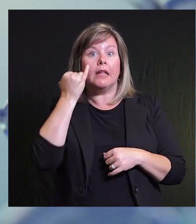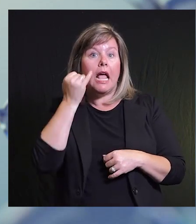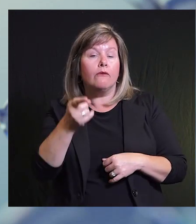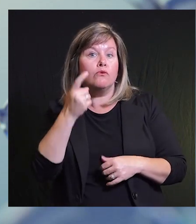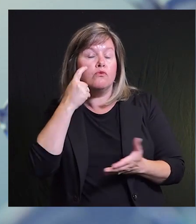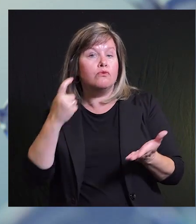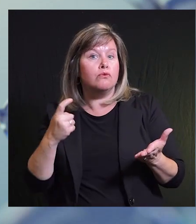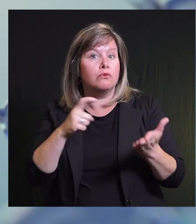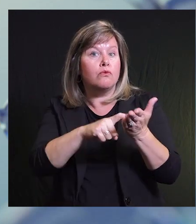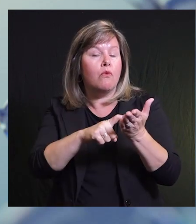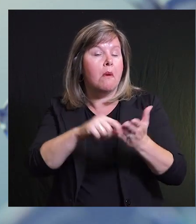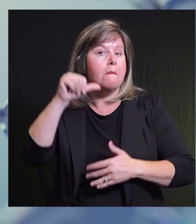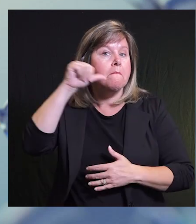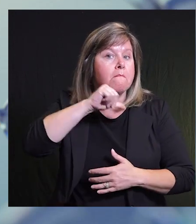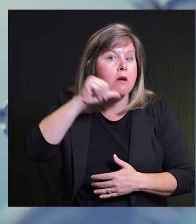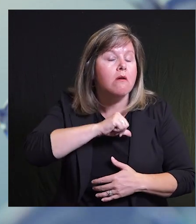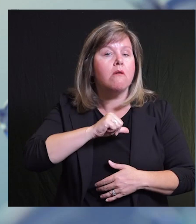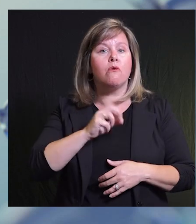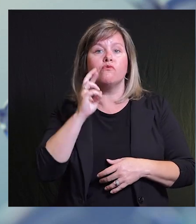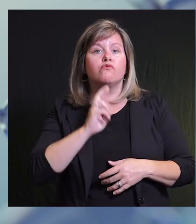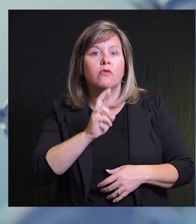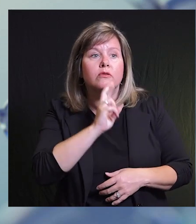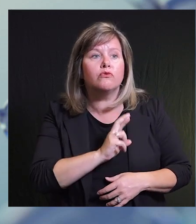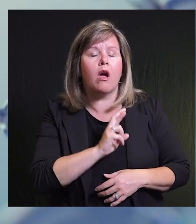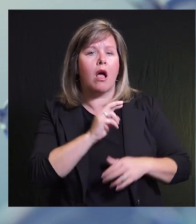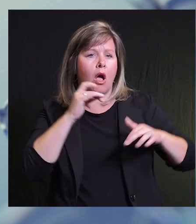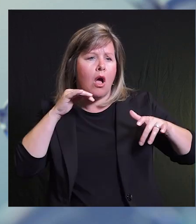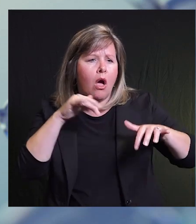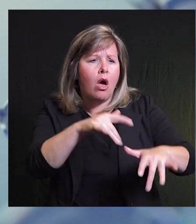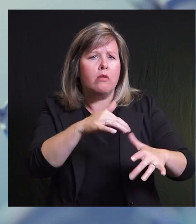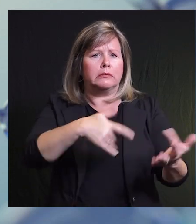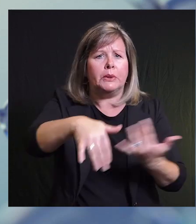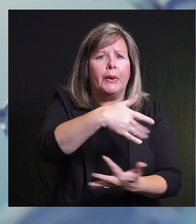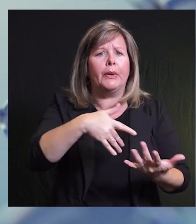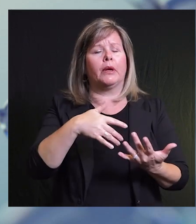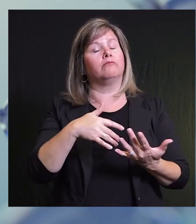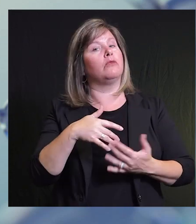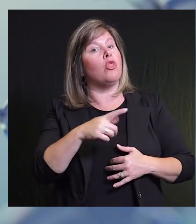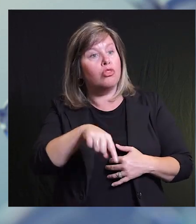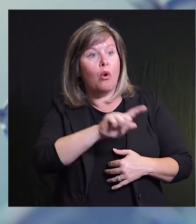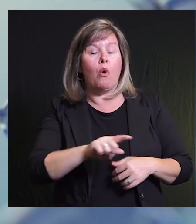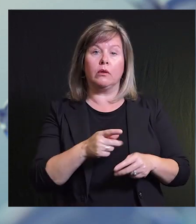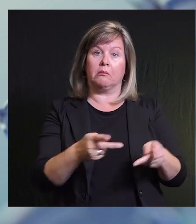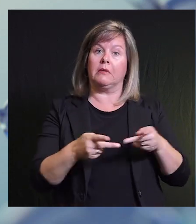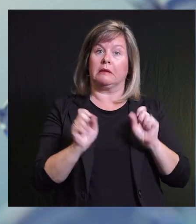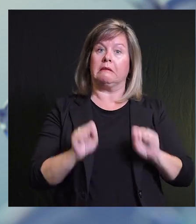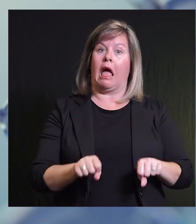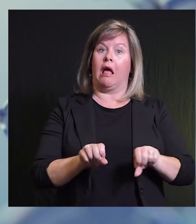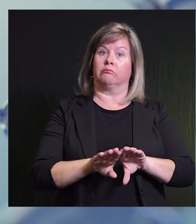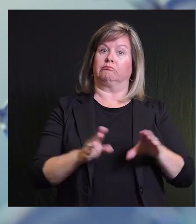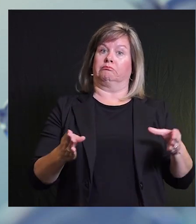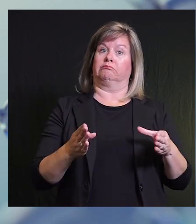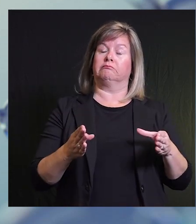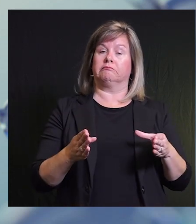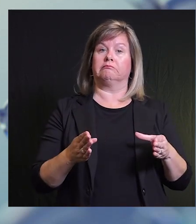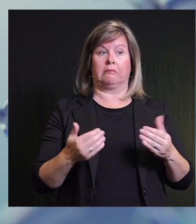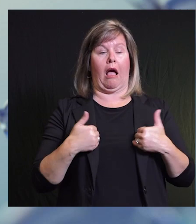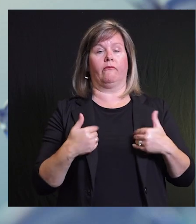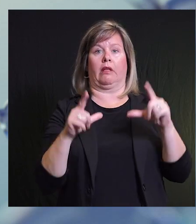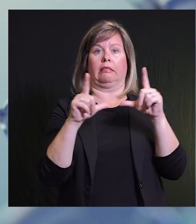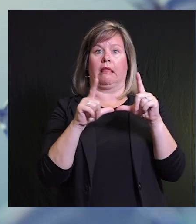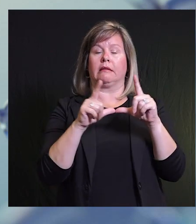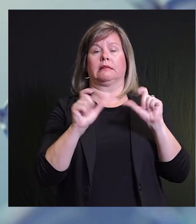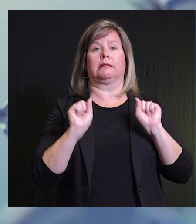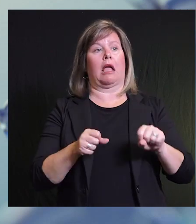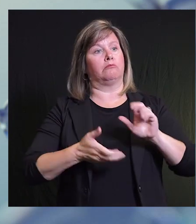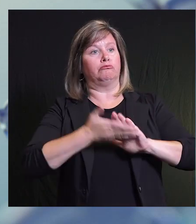And in particular, when it comes to bars and restaurants, that's something that we're concerned about. Those places have a license to operate. They also have